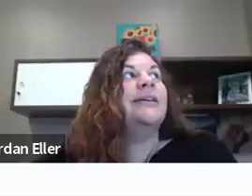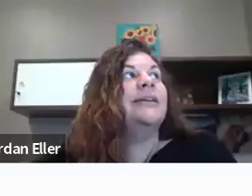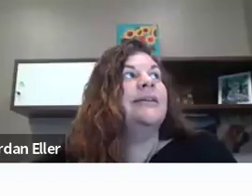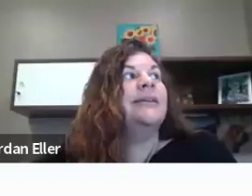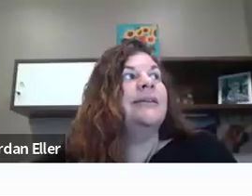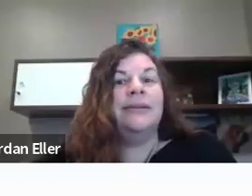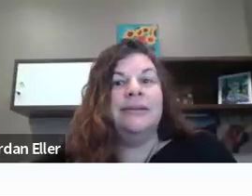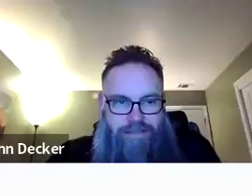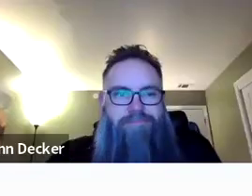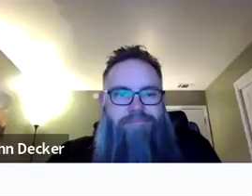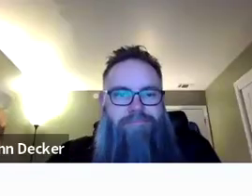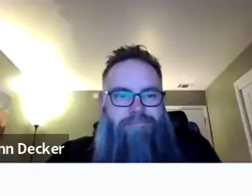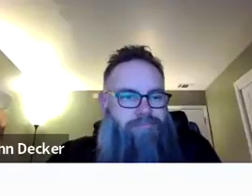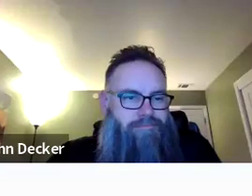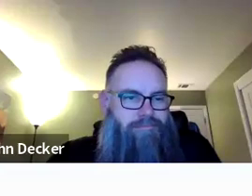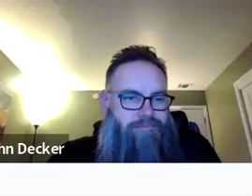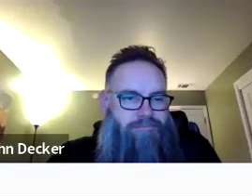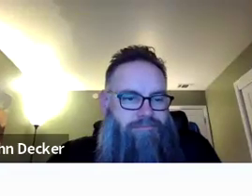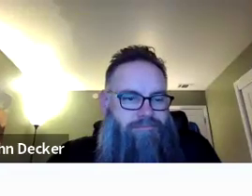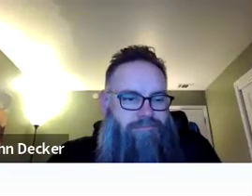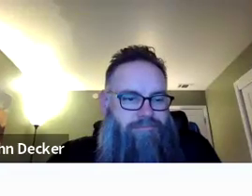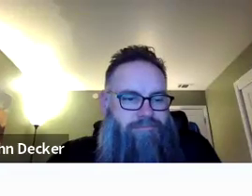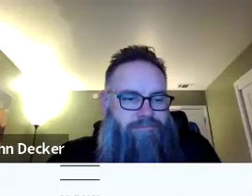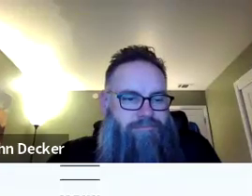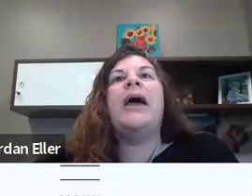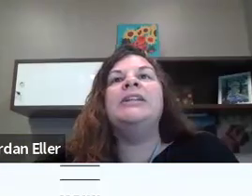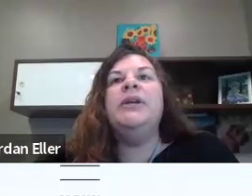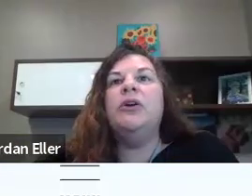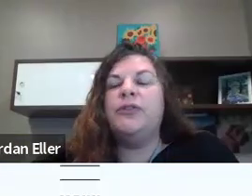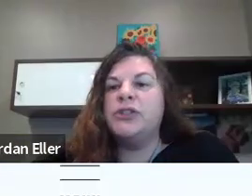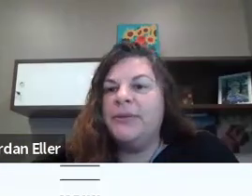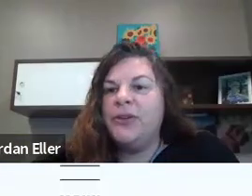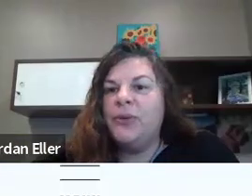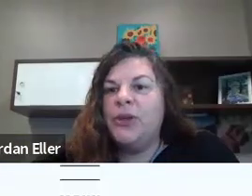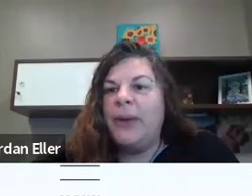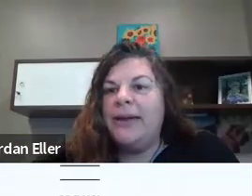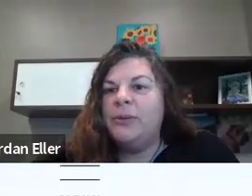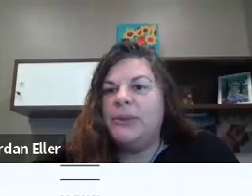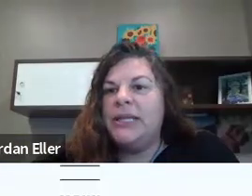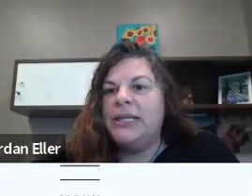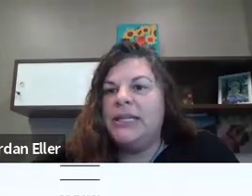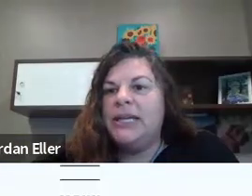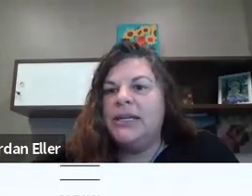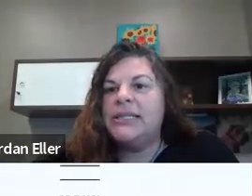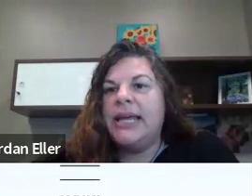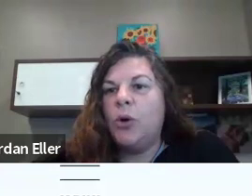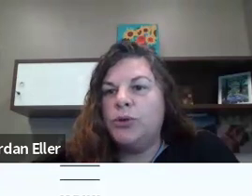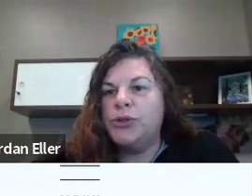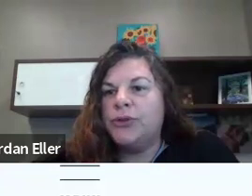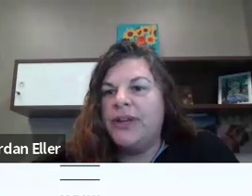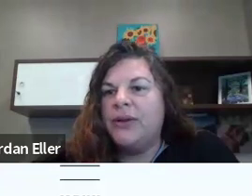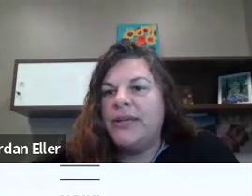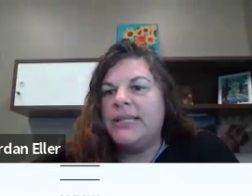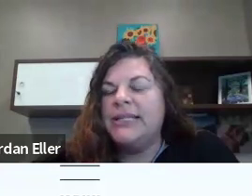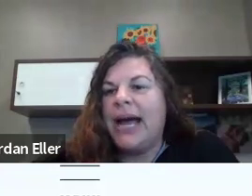okay. Yes. Okay, perfect. Okay, so as we know, for some of you, you may have completed the